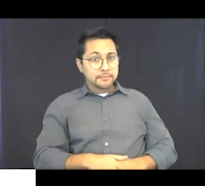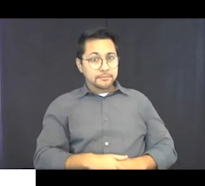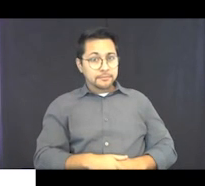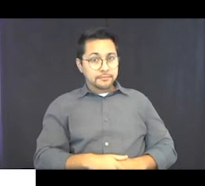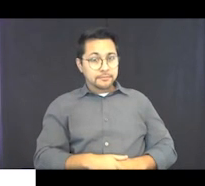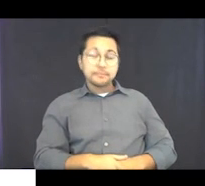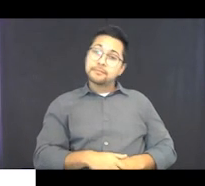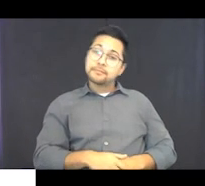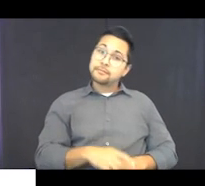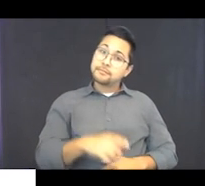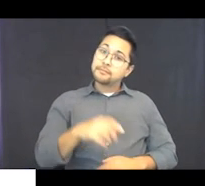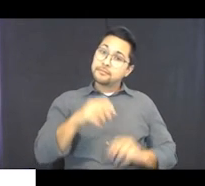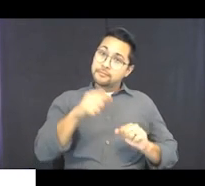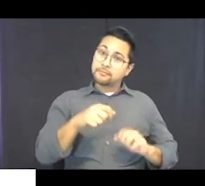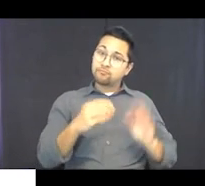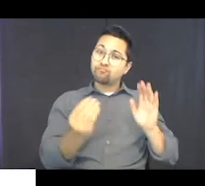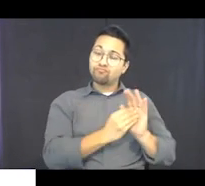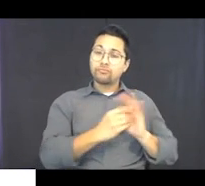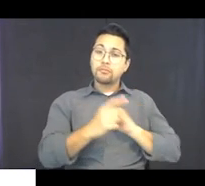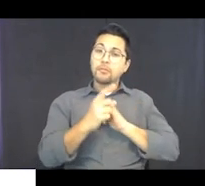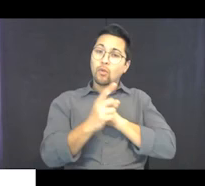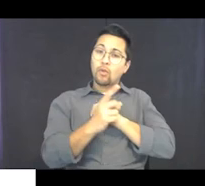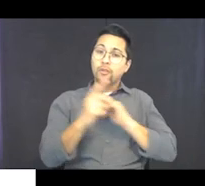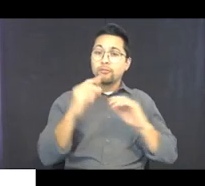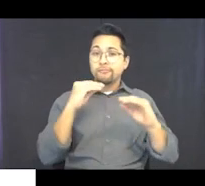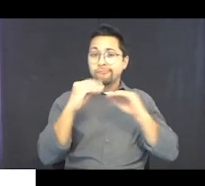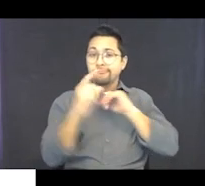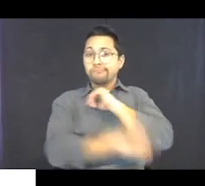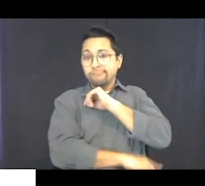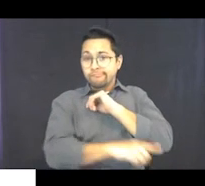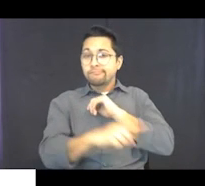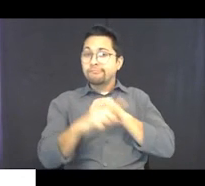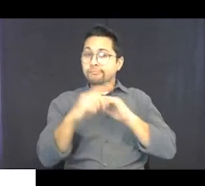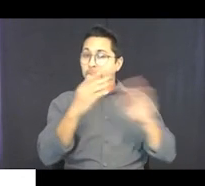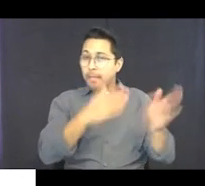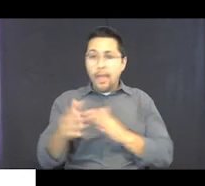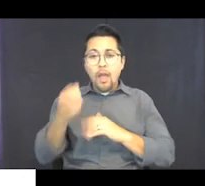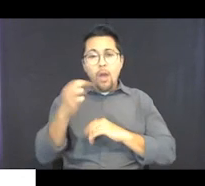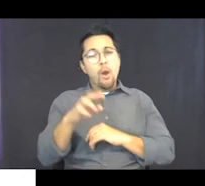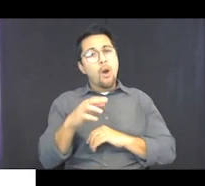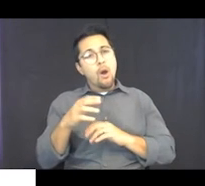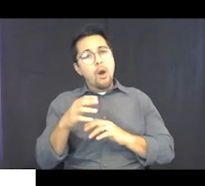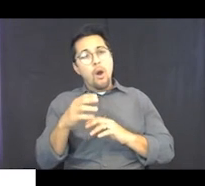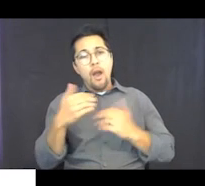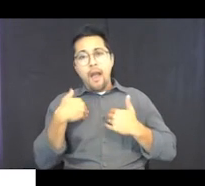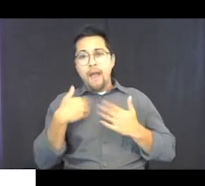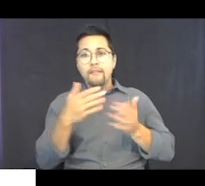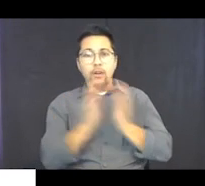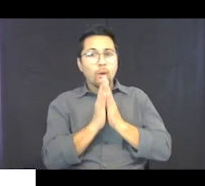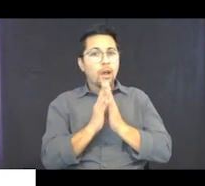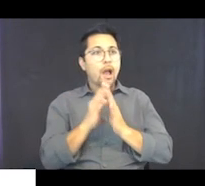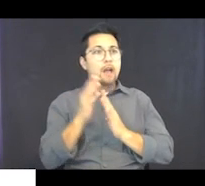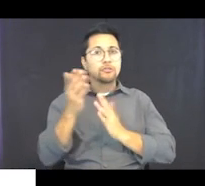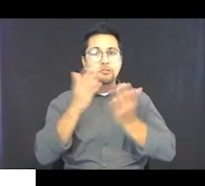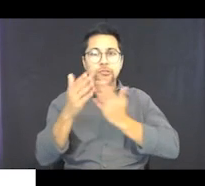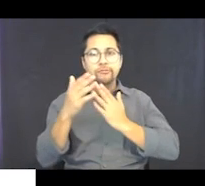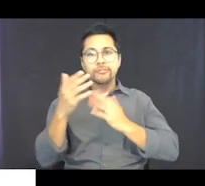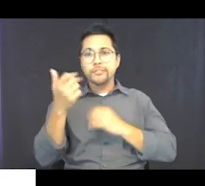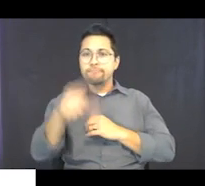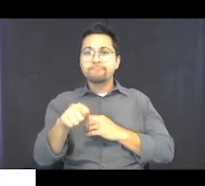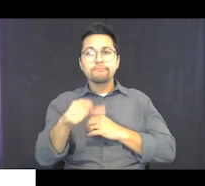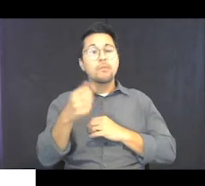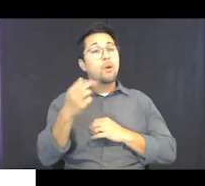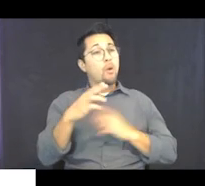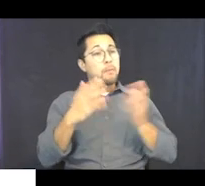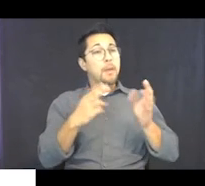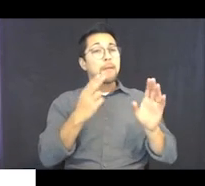You could be put on a corrective action plan or have requested services and goods denied or even be disenrolled